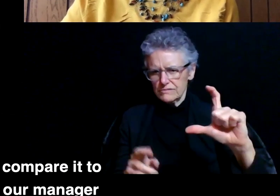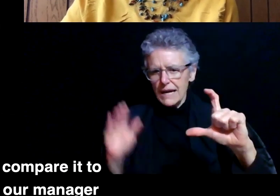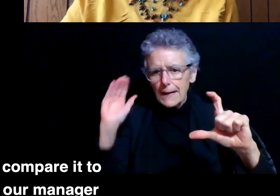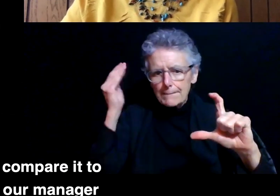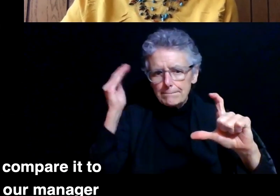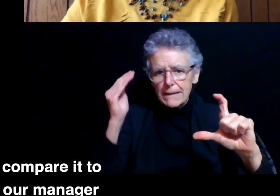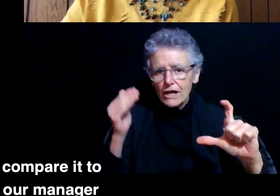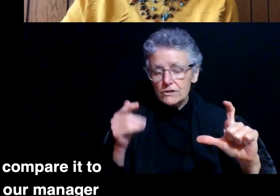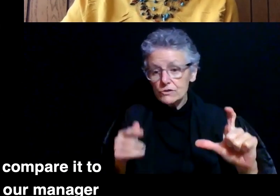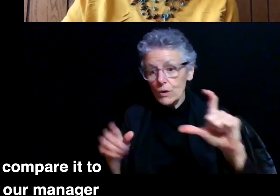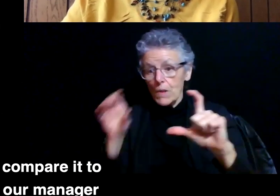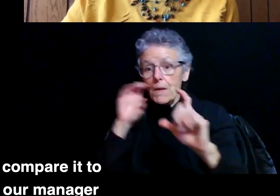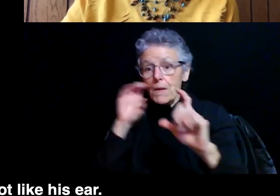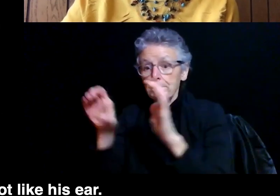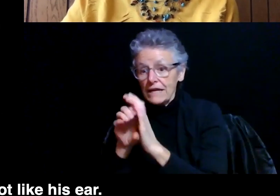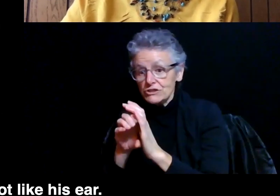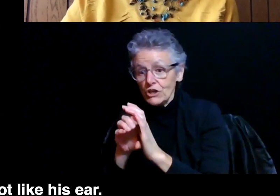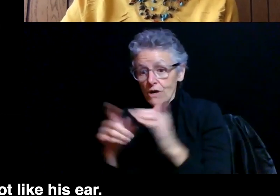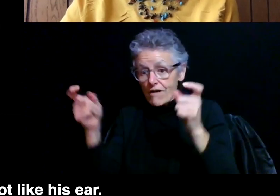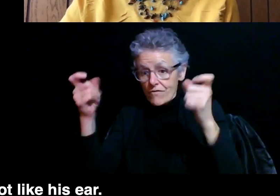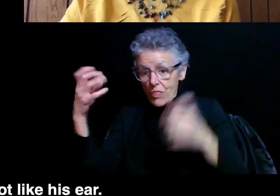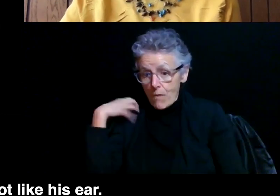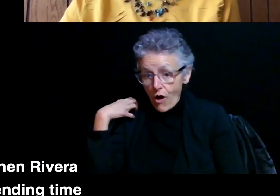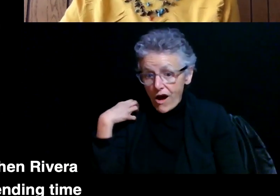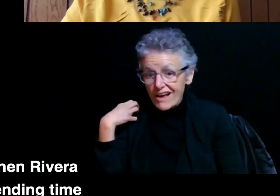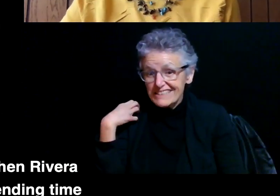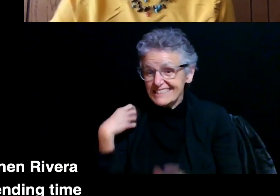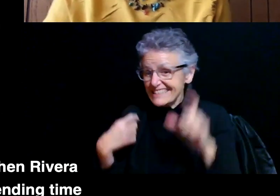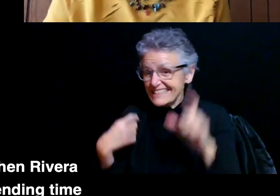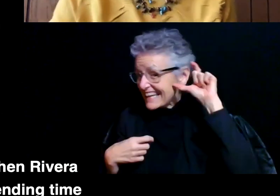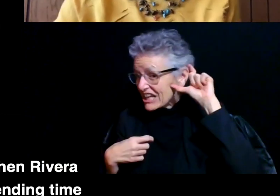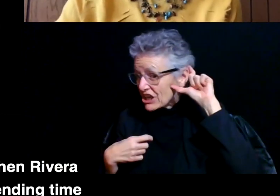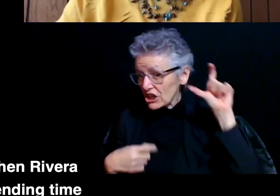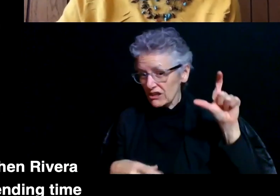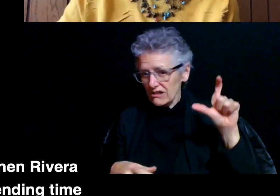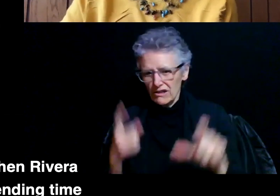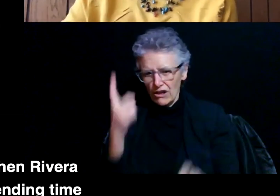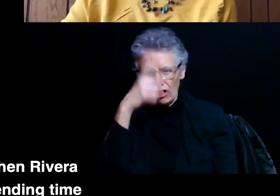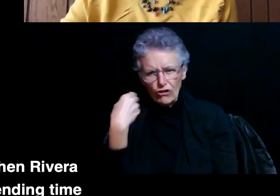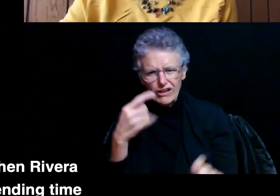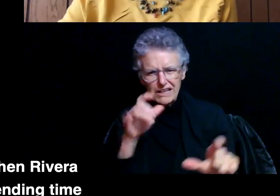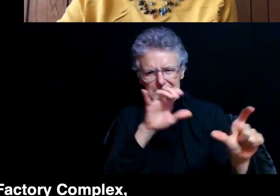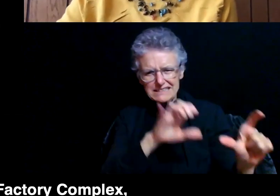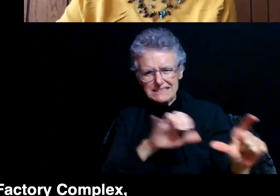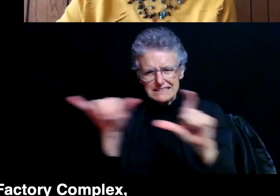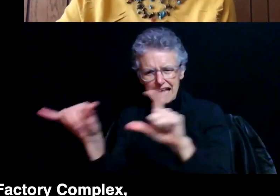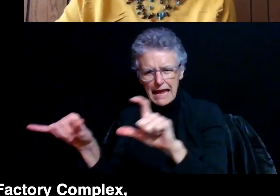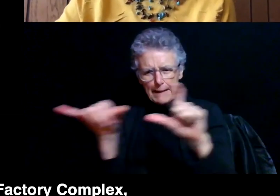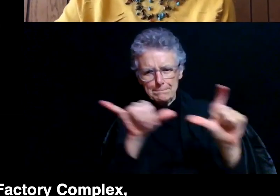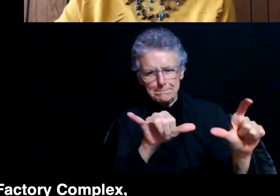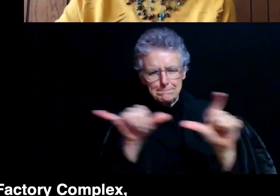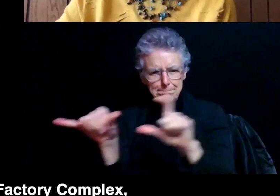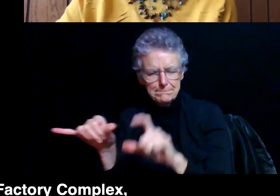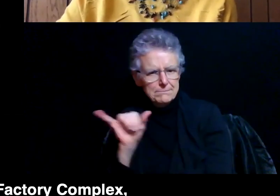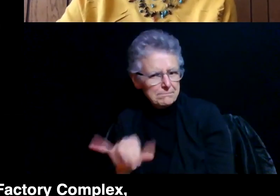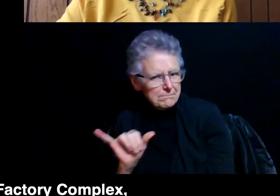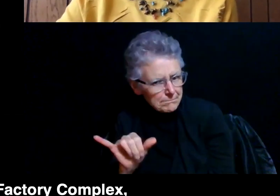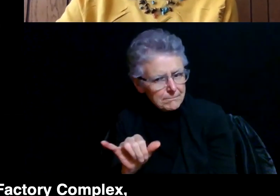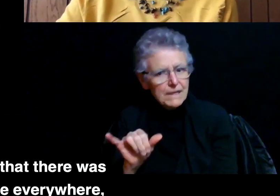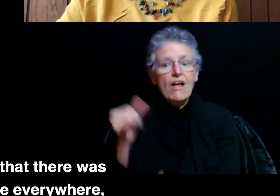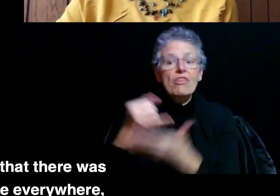to the ear on our manager, it looks a lot like his ear. Well, when Rivera was spending time at the Rouge Factory